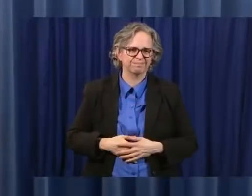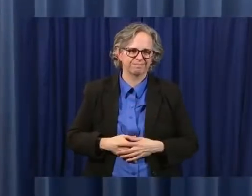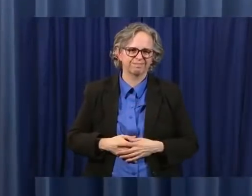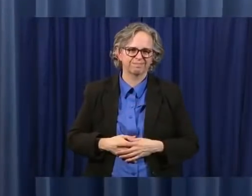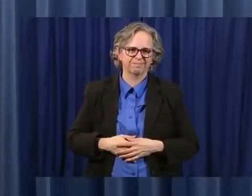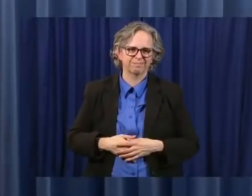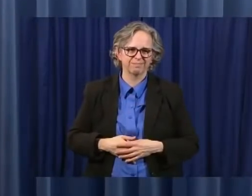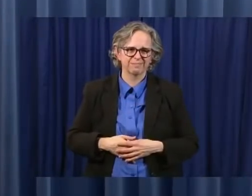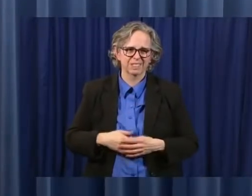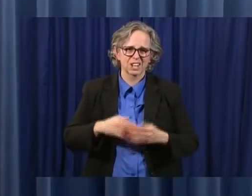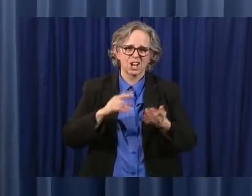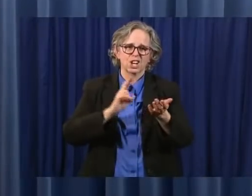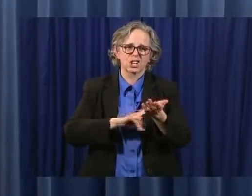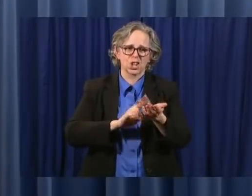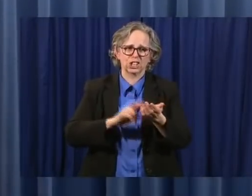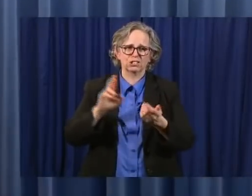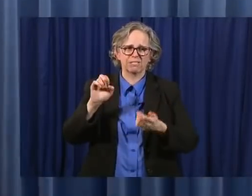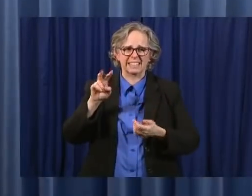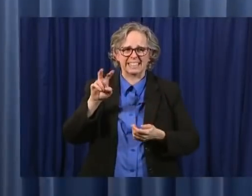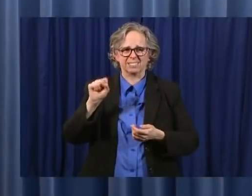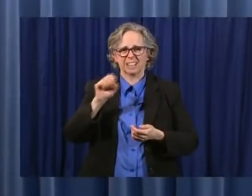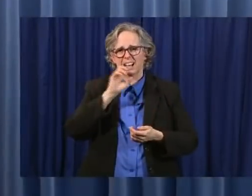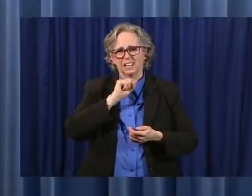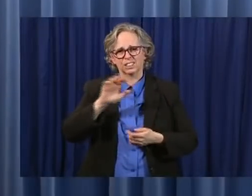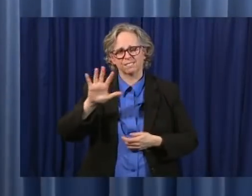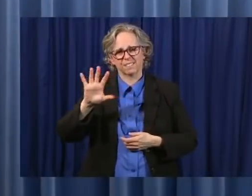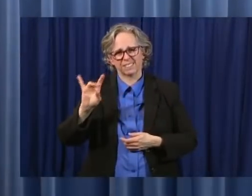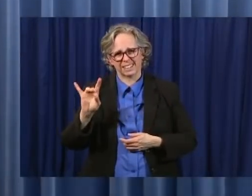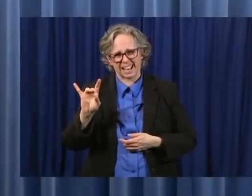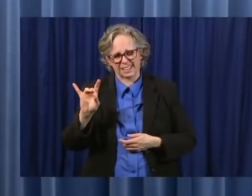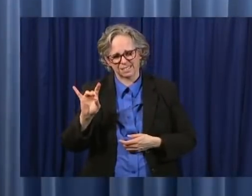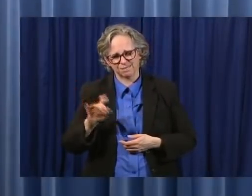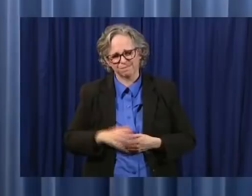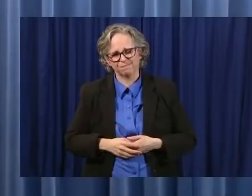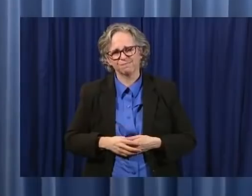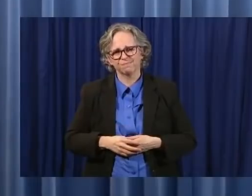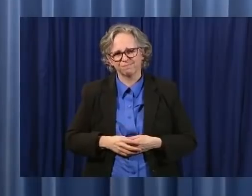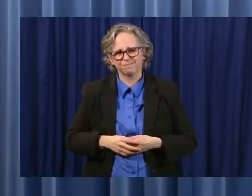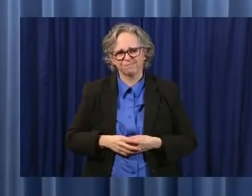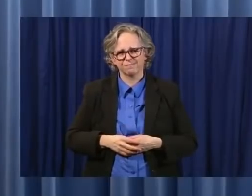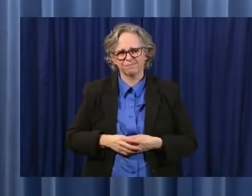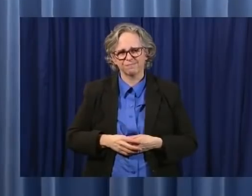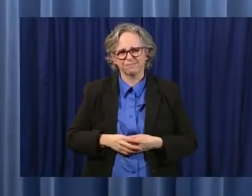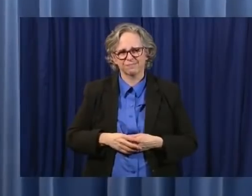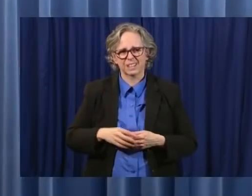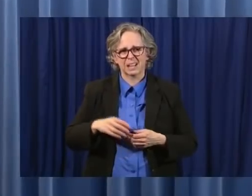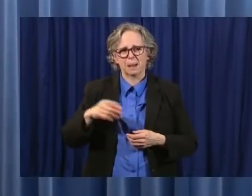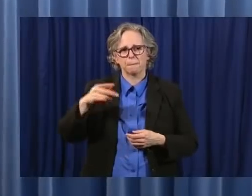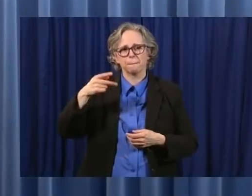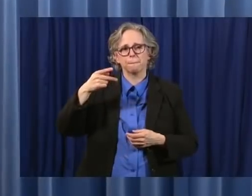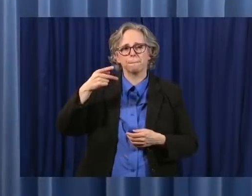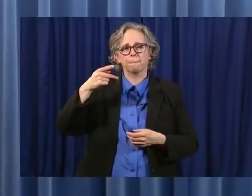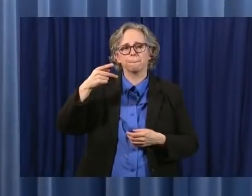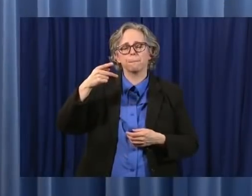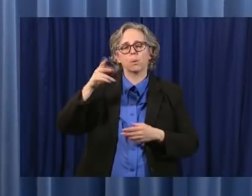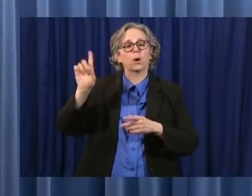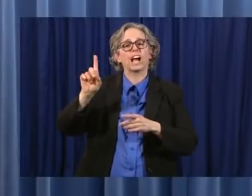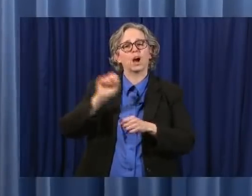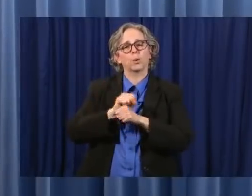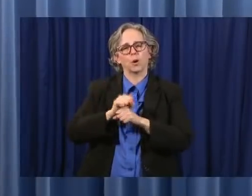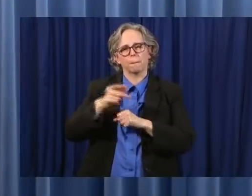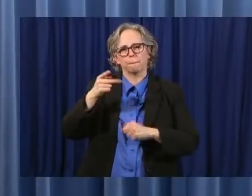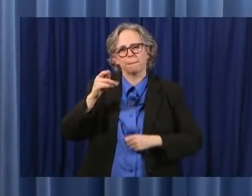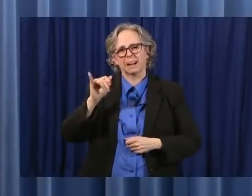58 years old, of Blacklick, a licensed practical nurse at Pickaway Correctional, tragically died